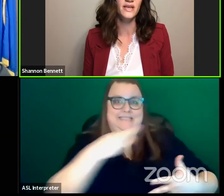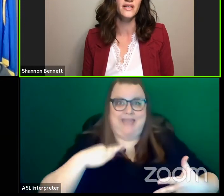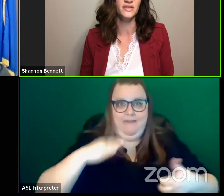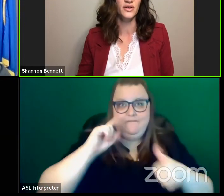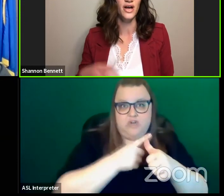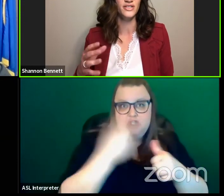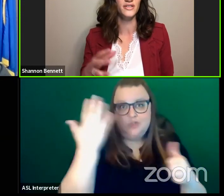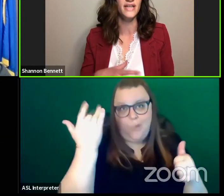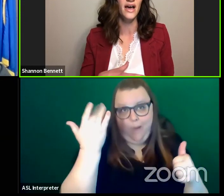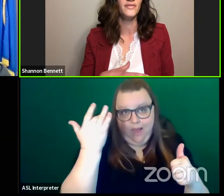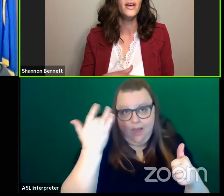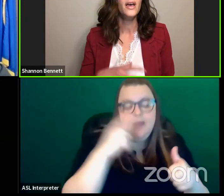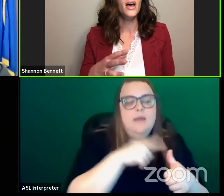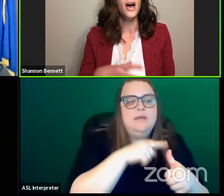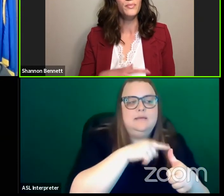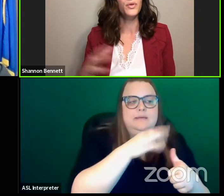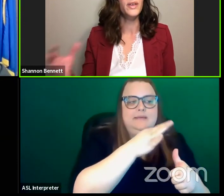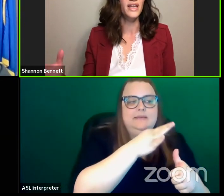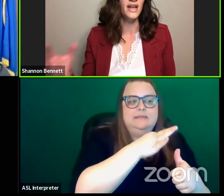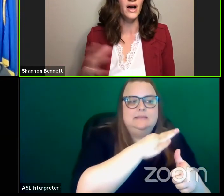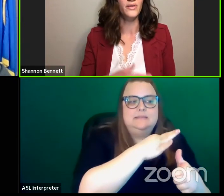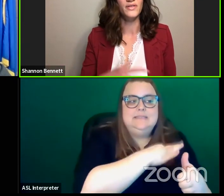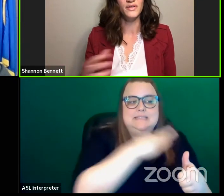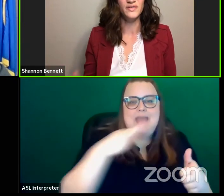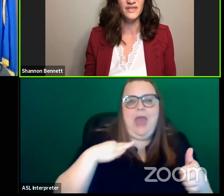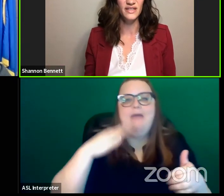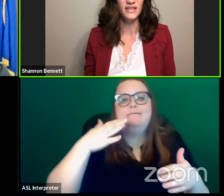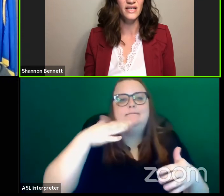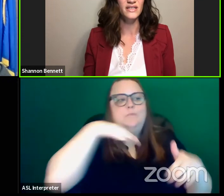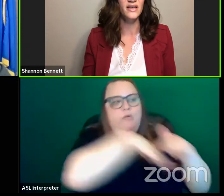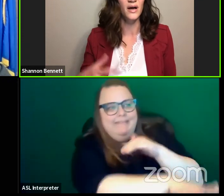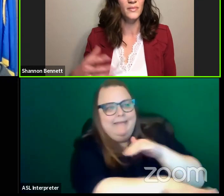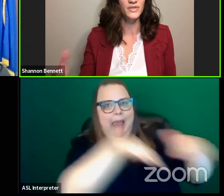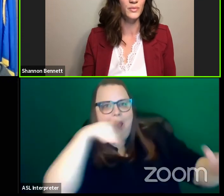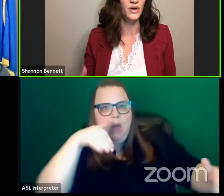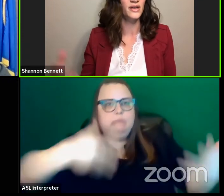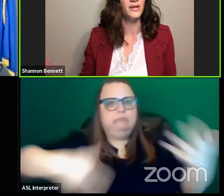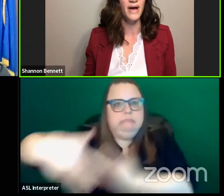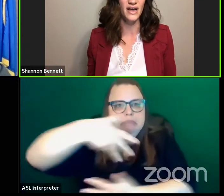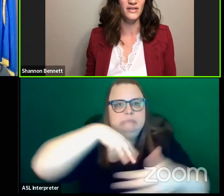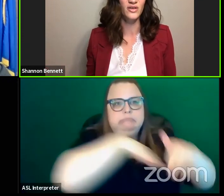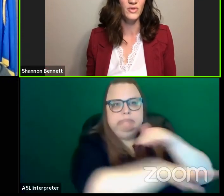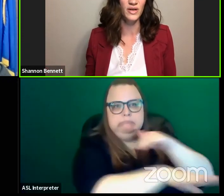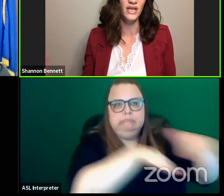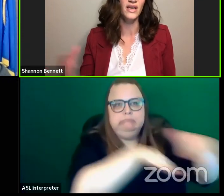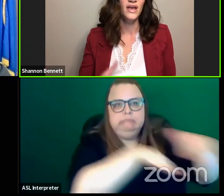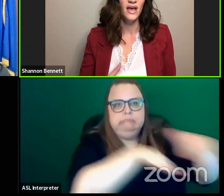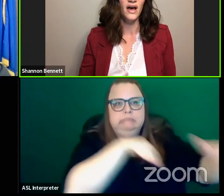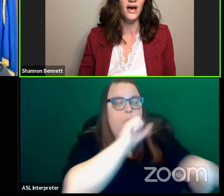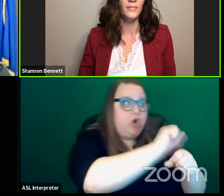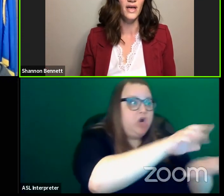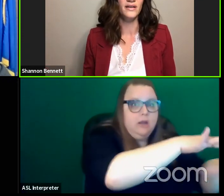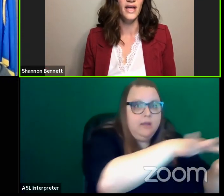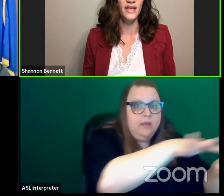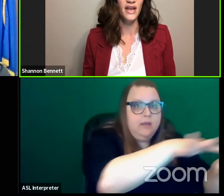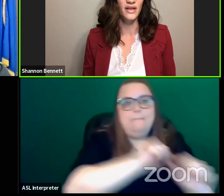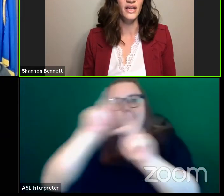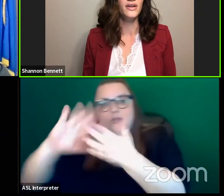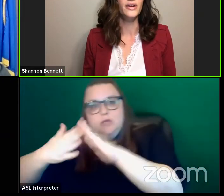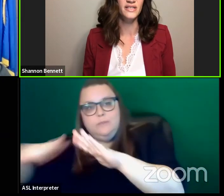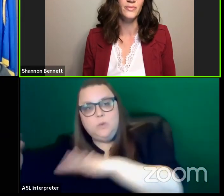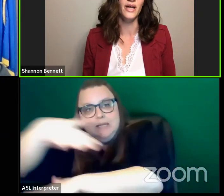that is because the correctional staff move in and out of those facilities to work and then back into the community and